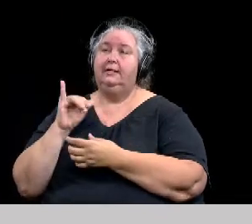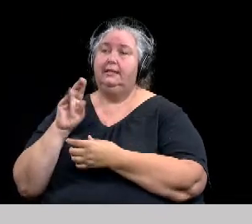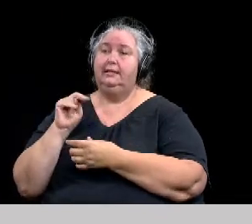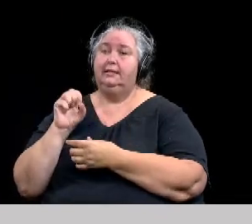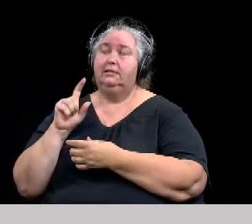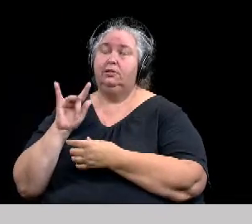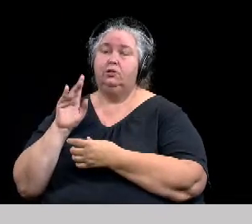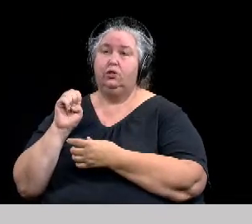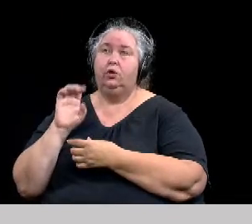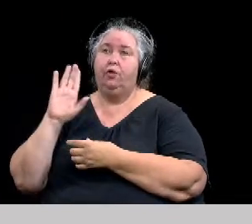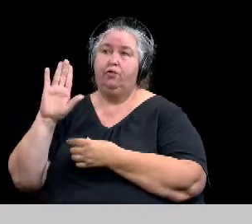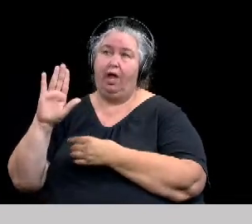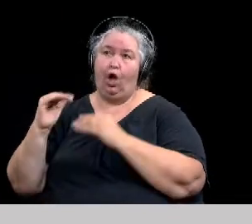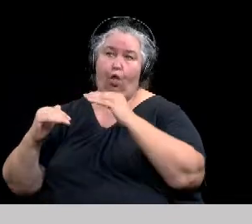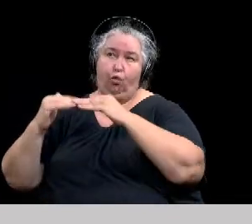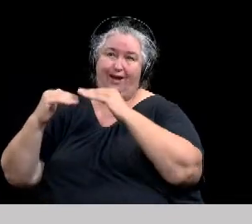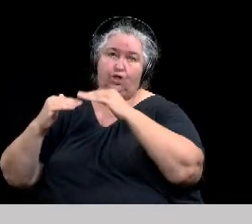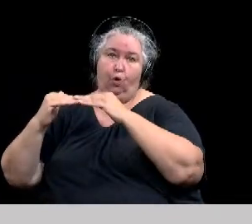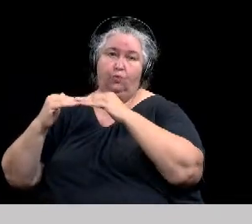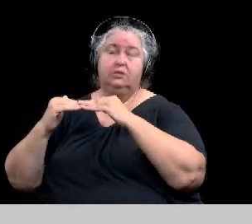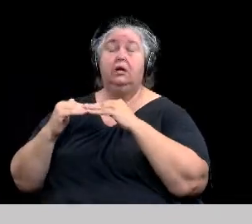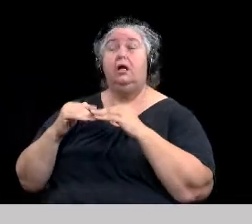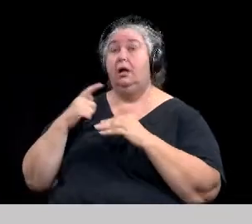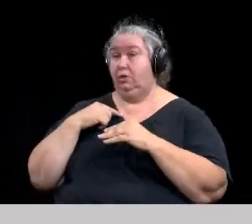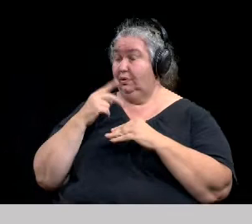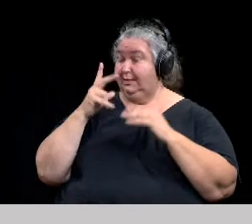what you'll see here is that